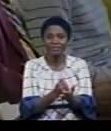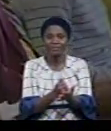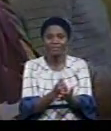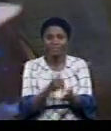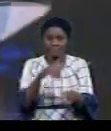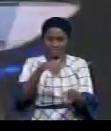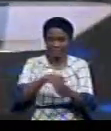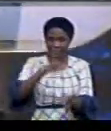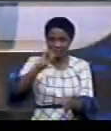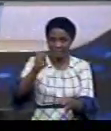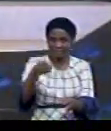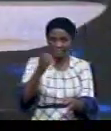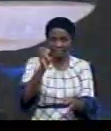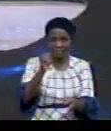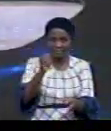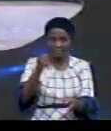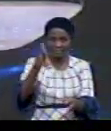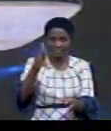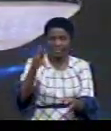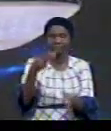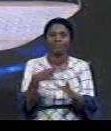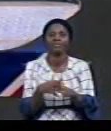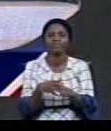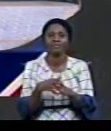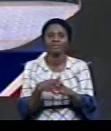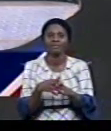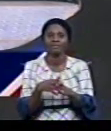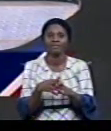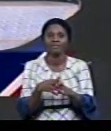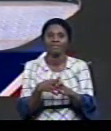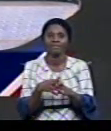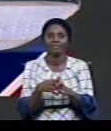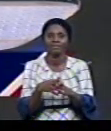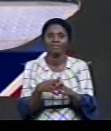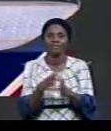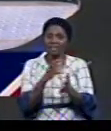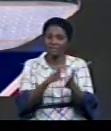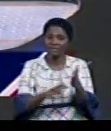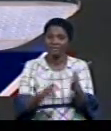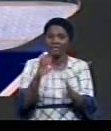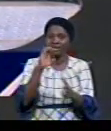Jeremiah chapter 15, verse 20.